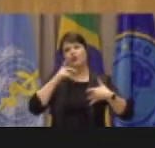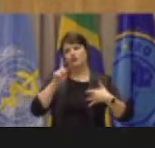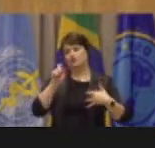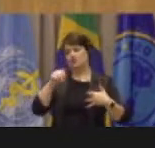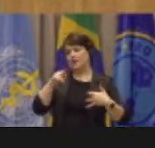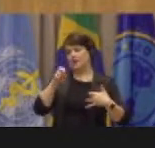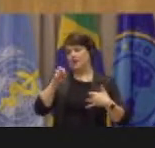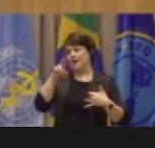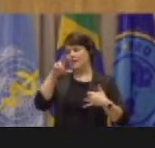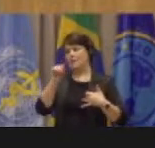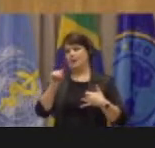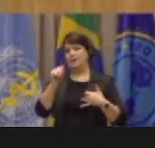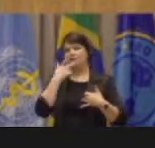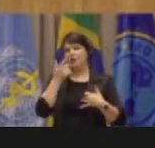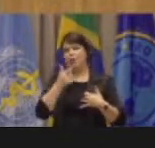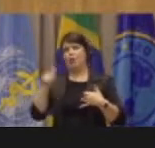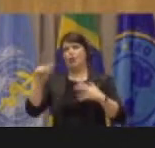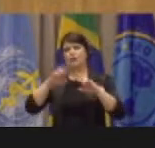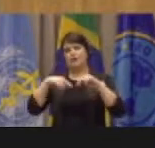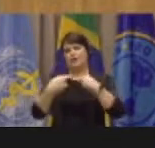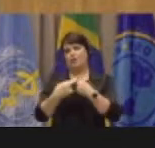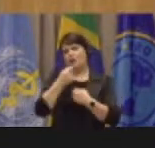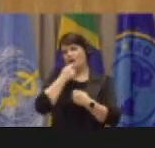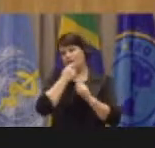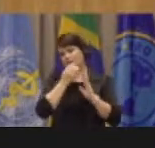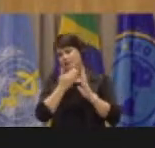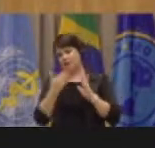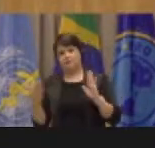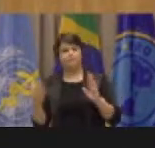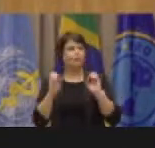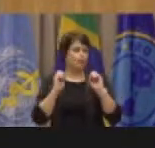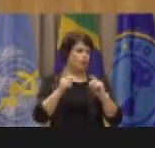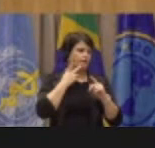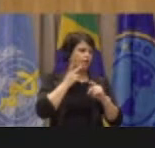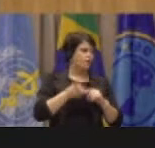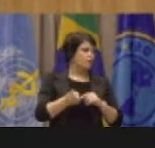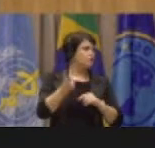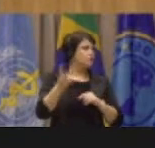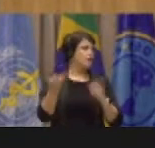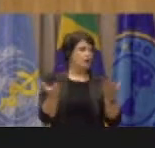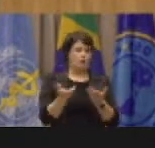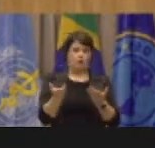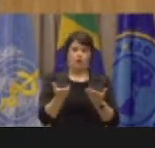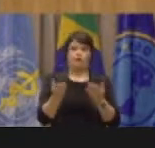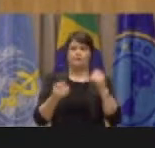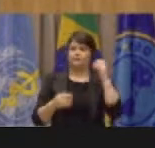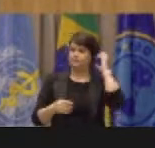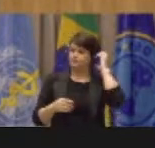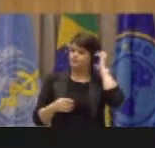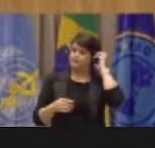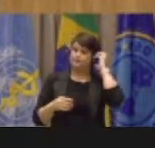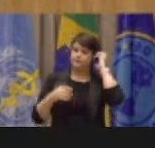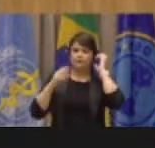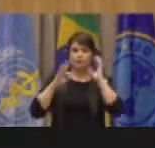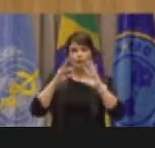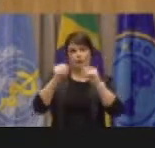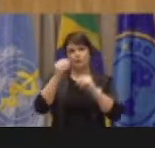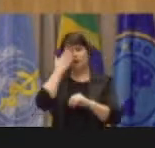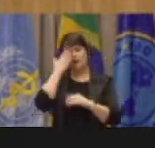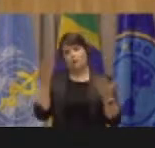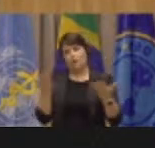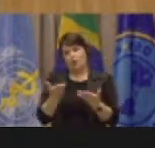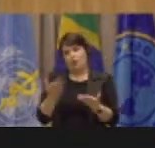and he is in Geneva in another meeting. So we are going to following with the activity. As you